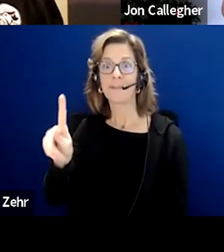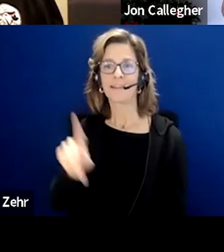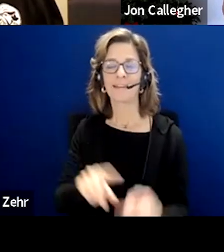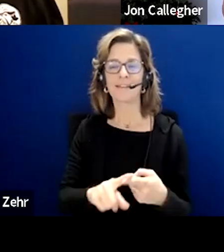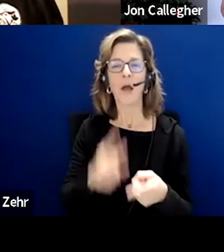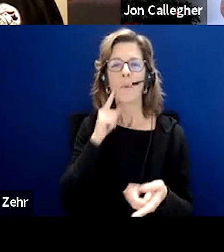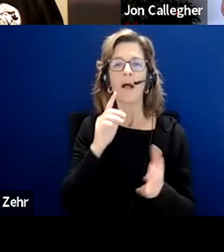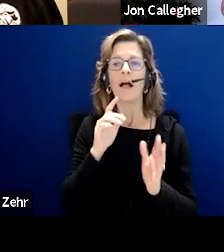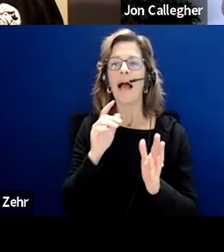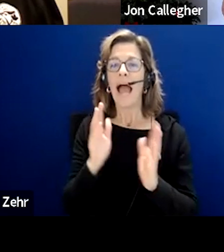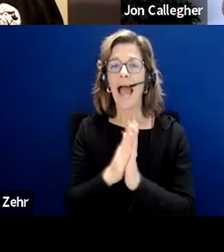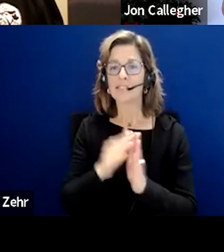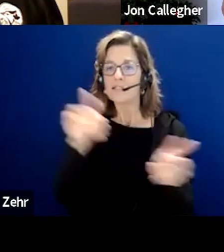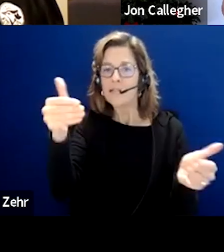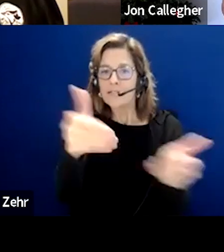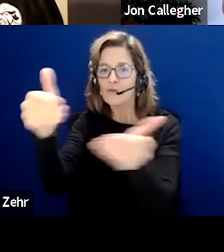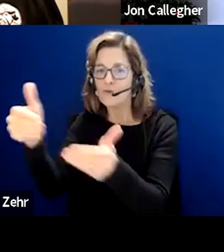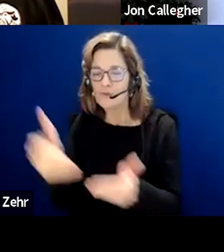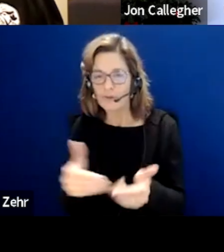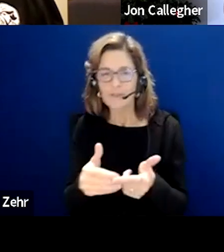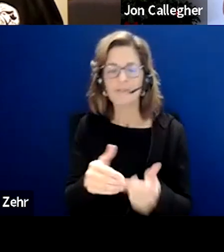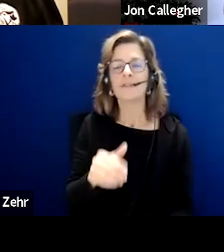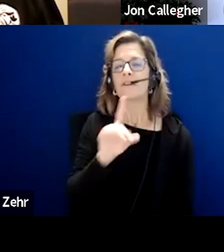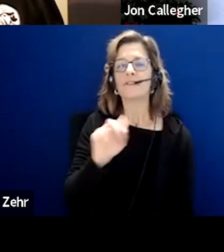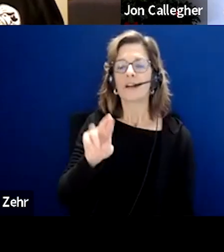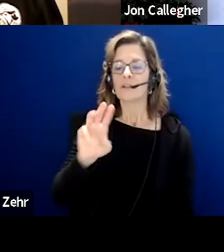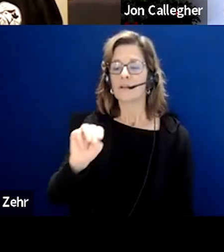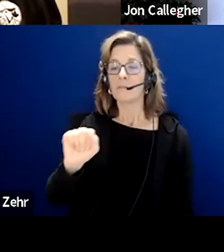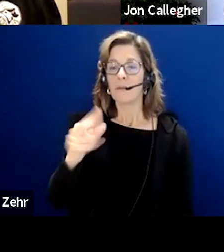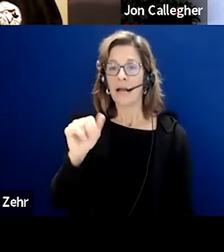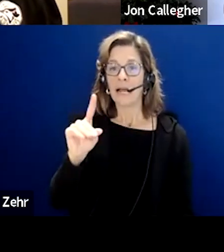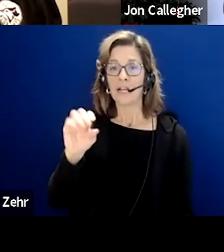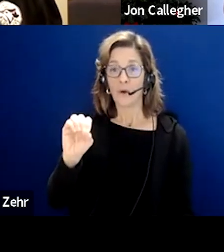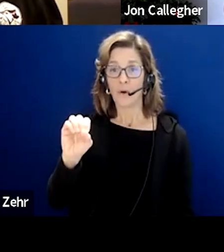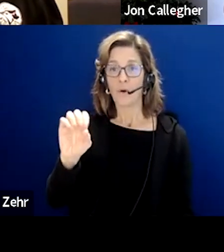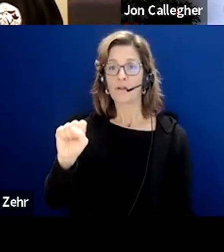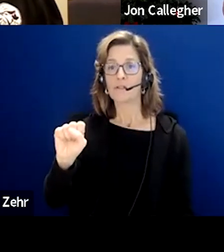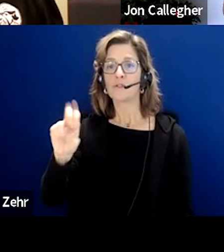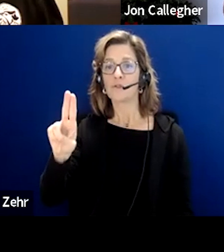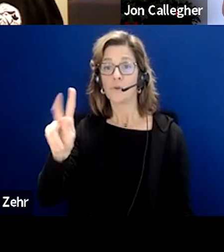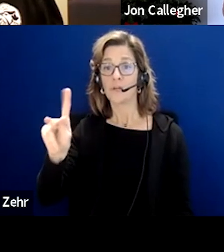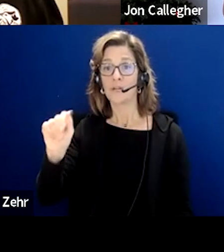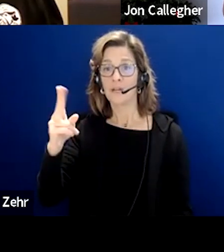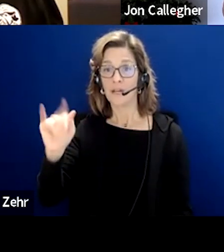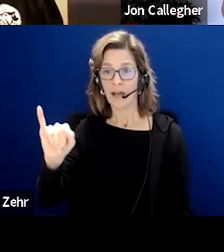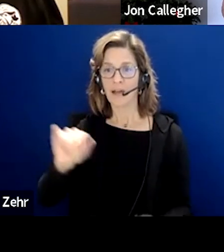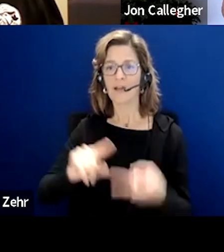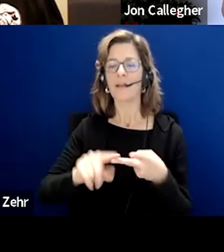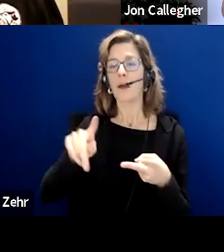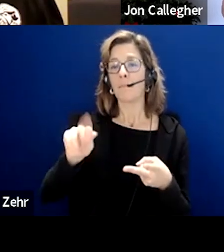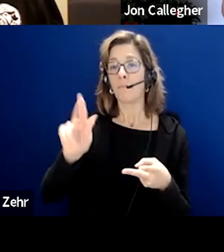introduce themselves a little more. Dr. Mahadeo Sukhai, Paul VanderGreindt, and Benjamin Millard.